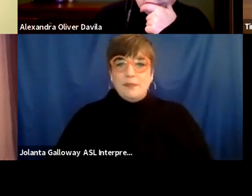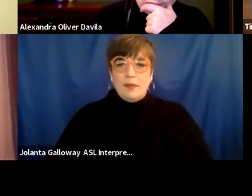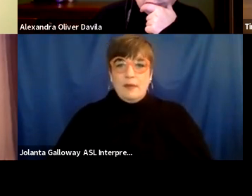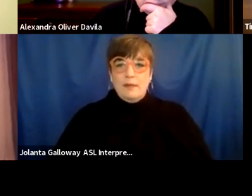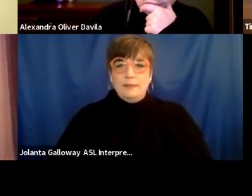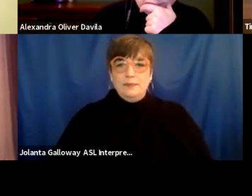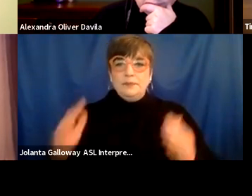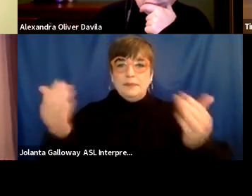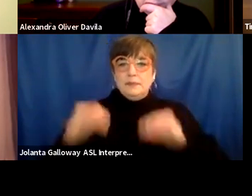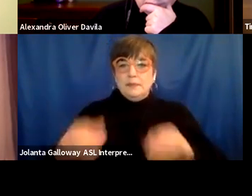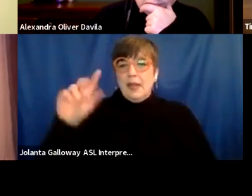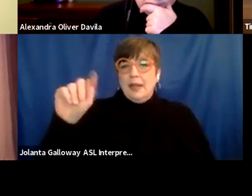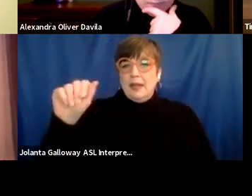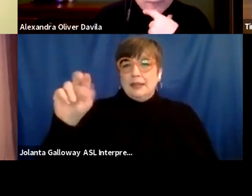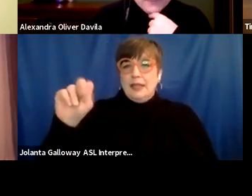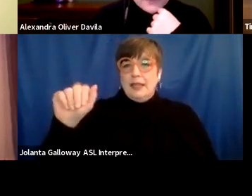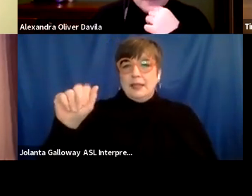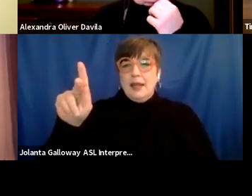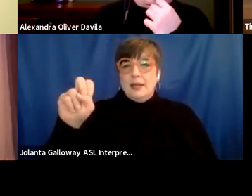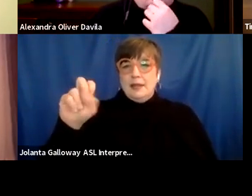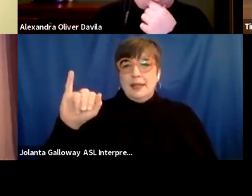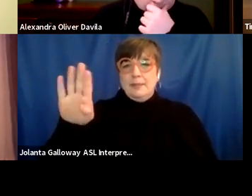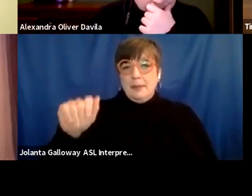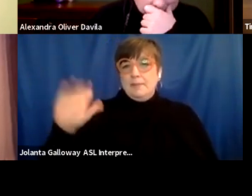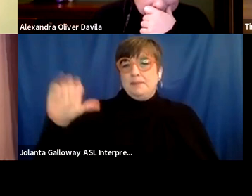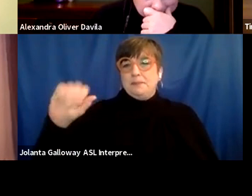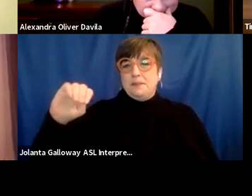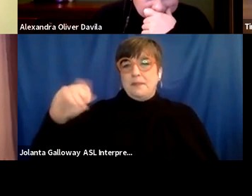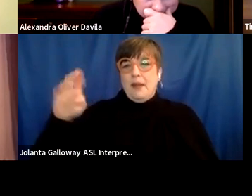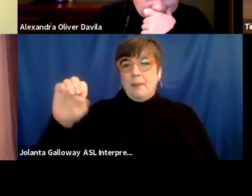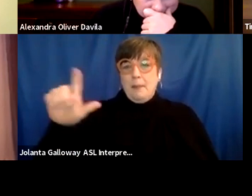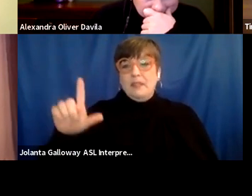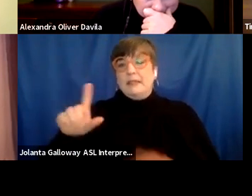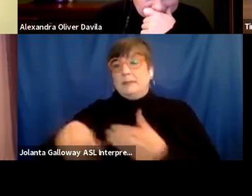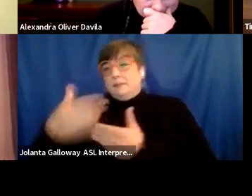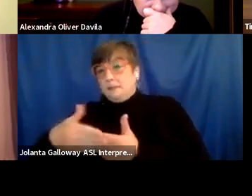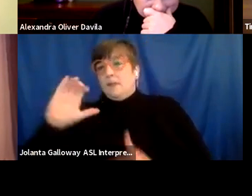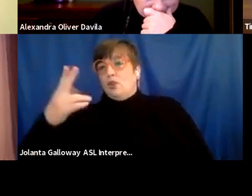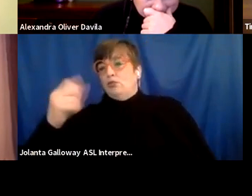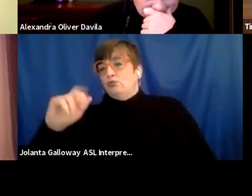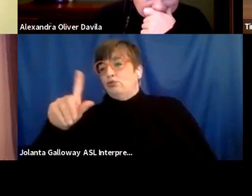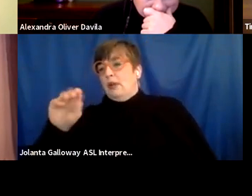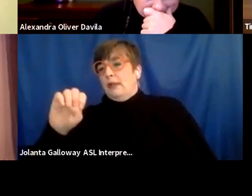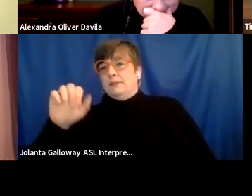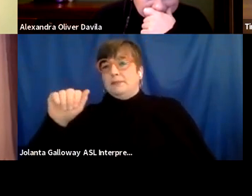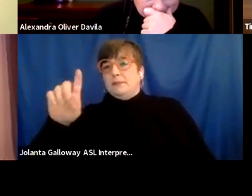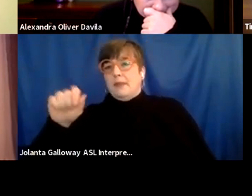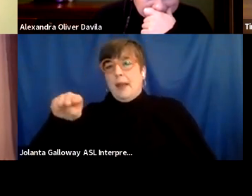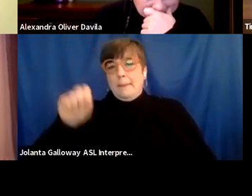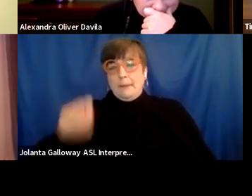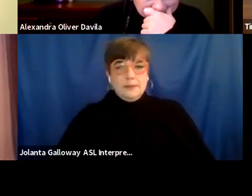Our next speaker is Tanakiba Campbell, followed by Charlie Adams. Please raise your hand